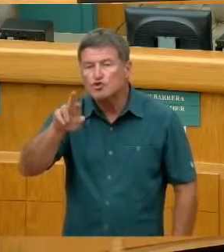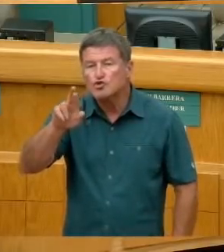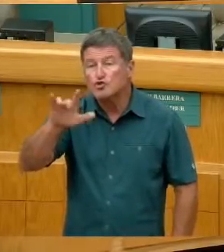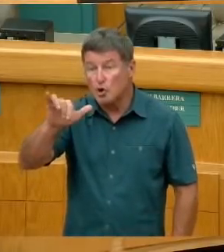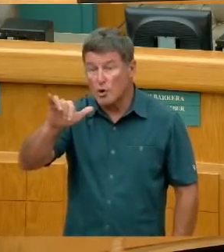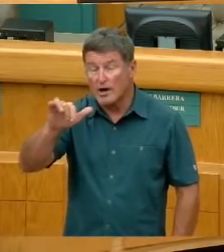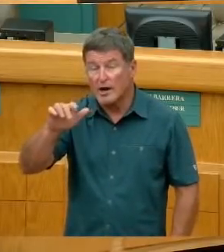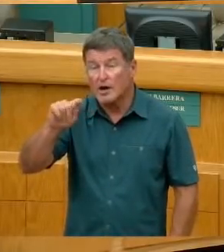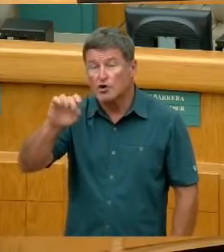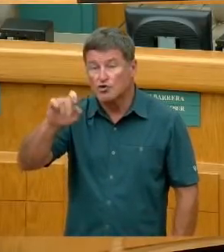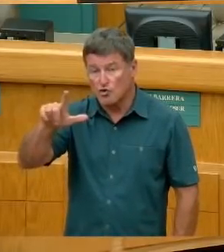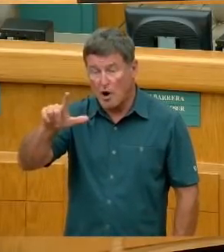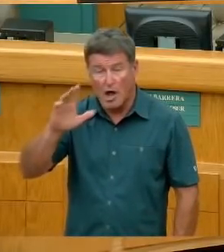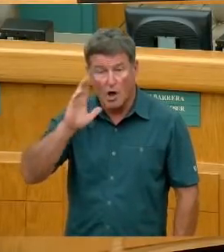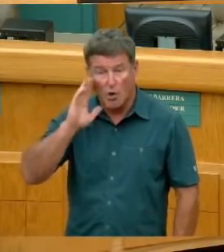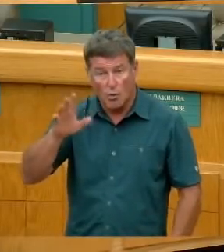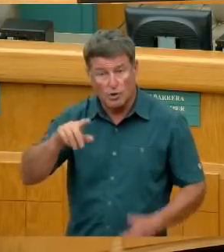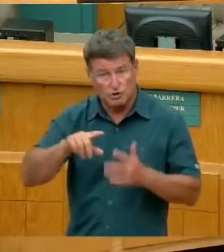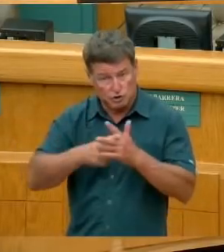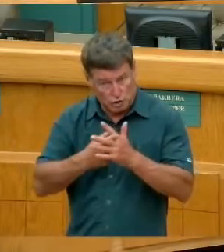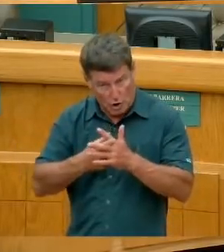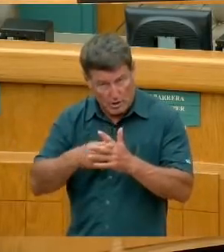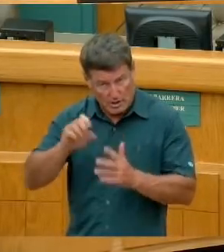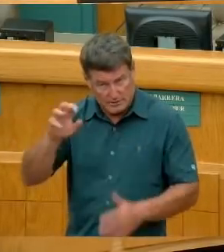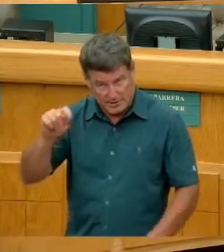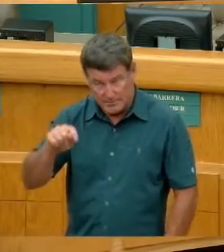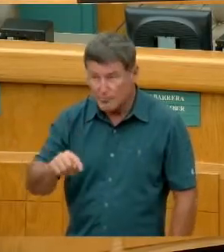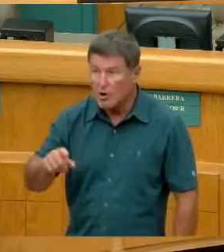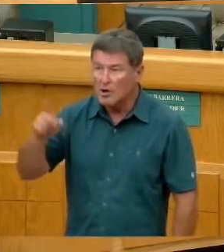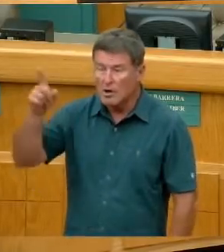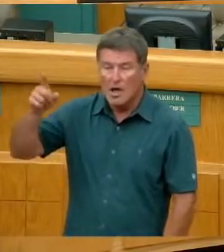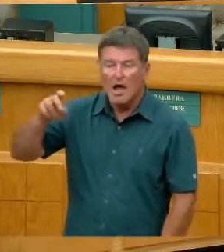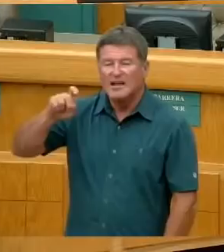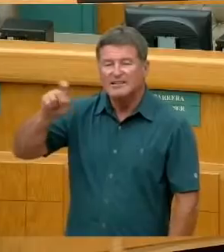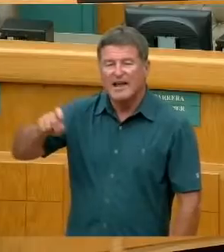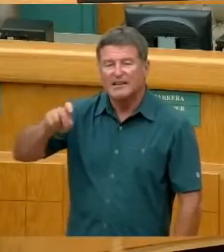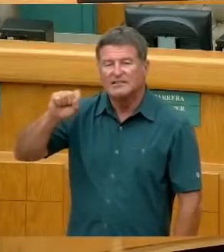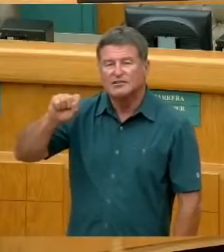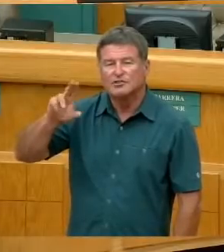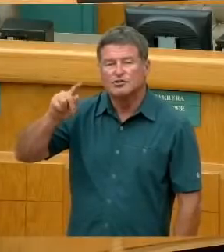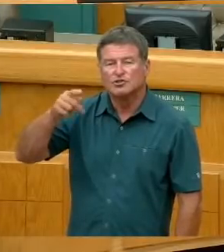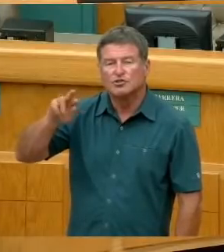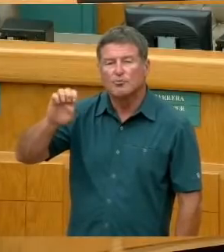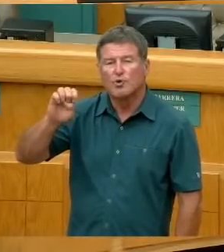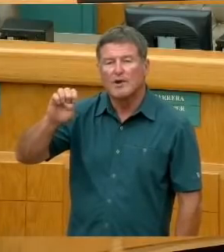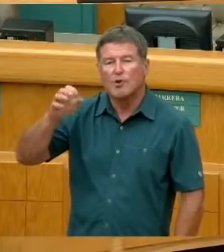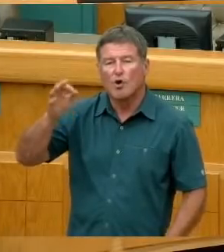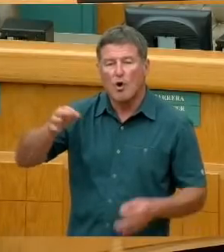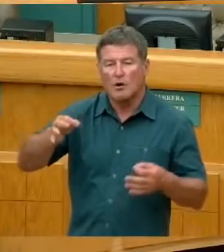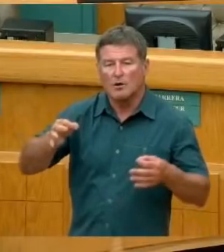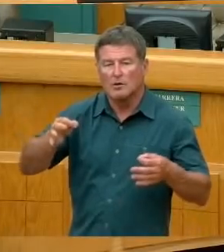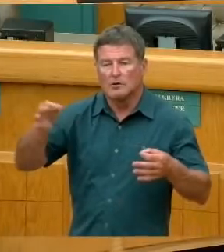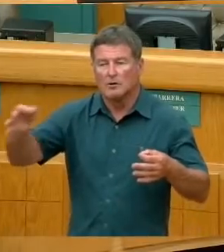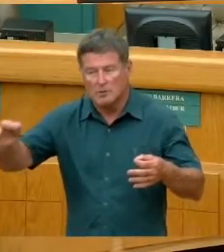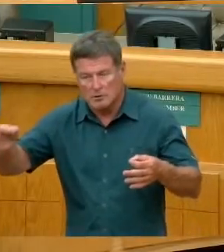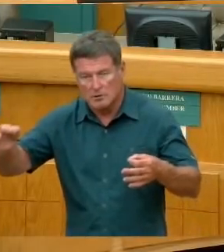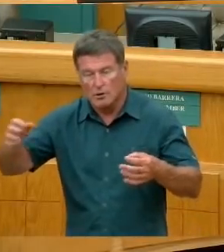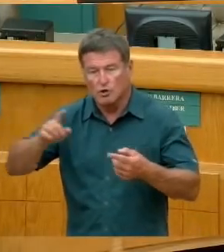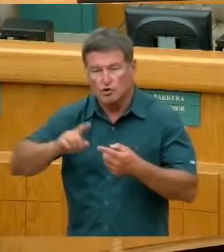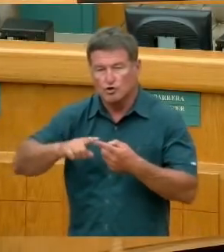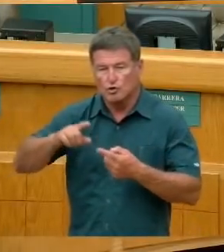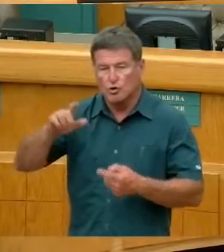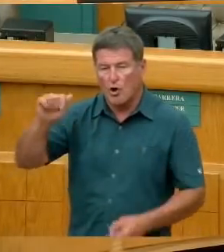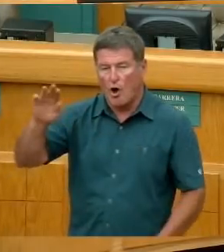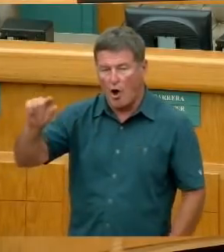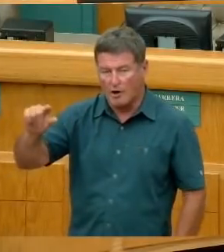So jury trials are actually moved again to the month of September per the Texas Supreme Court. So we buy another 30